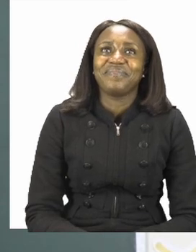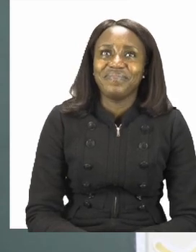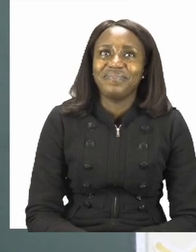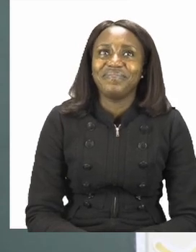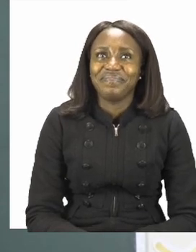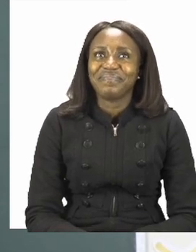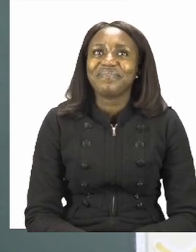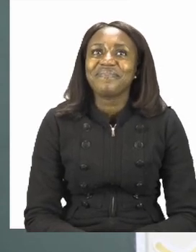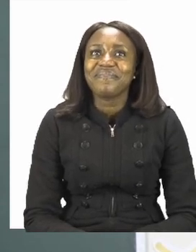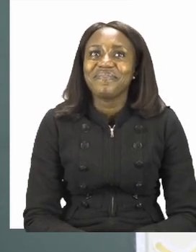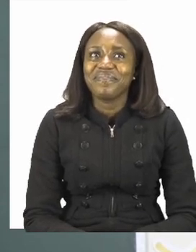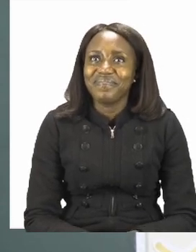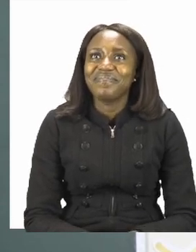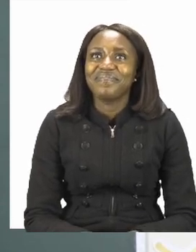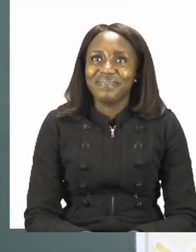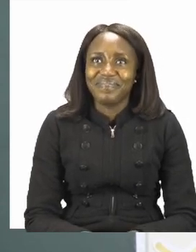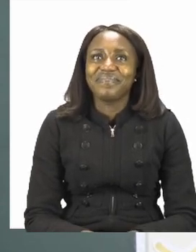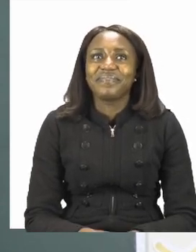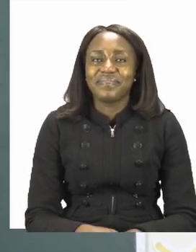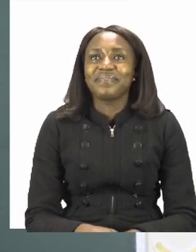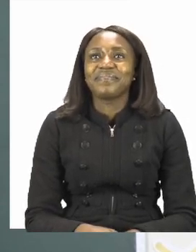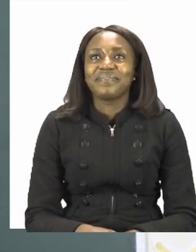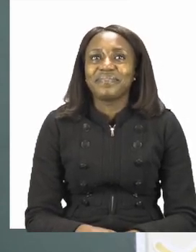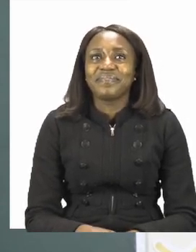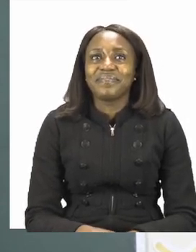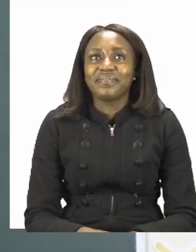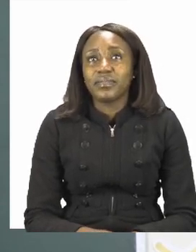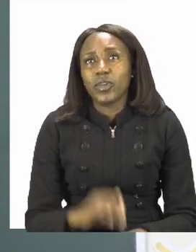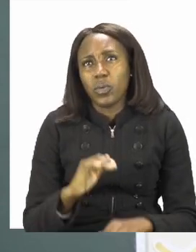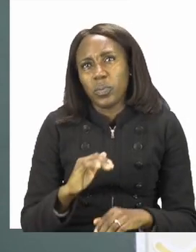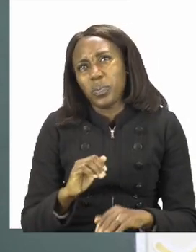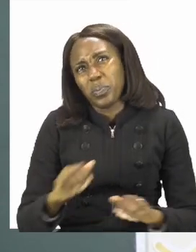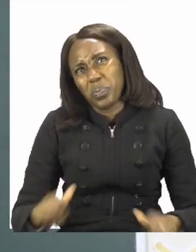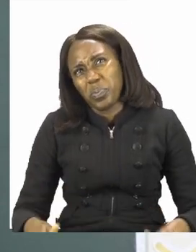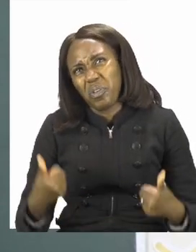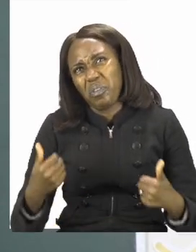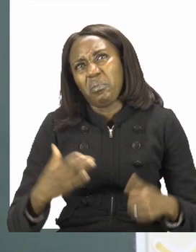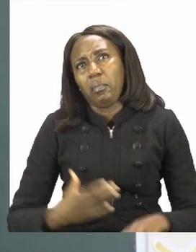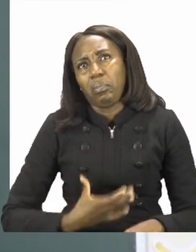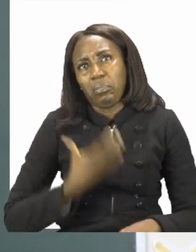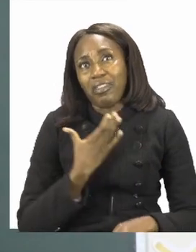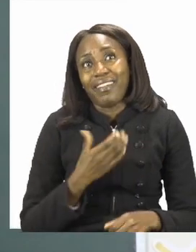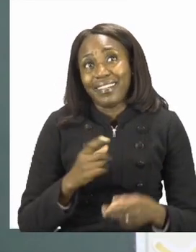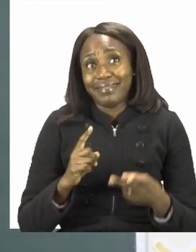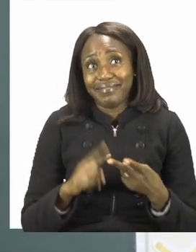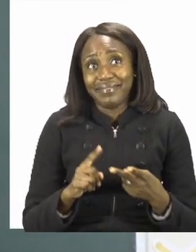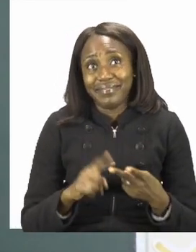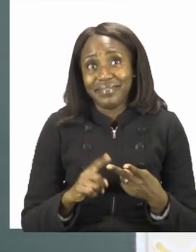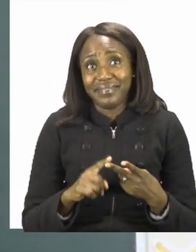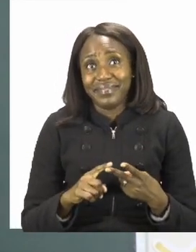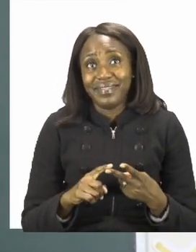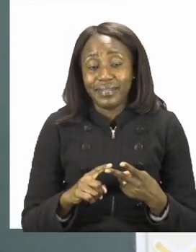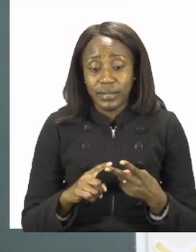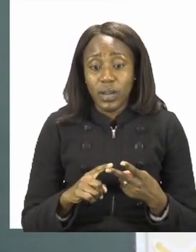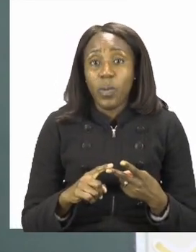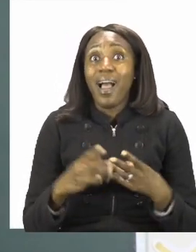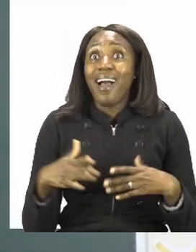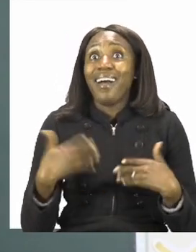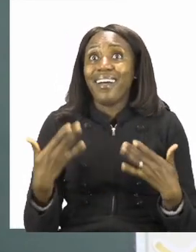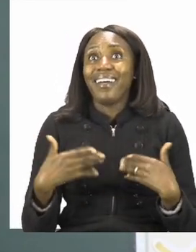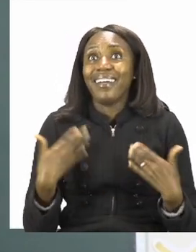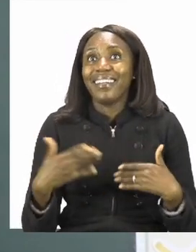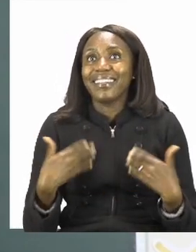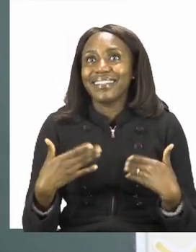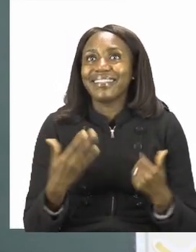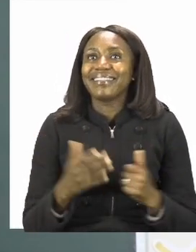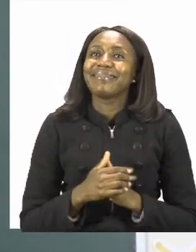So that is what the boy is doing. He is angry. The next one that he is doing is that he's very happy. So we